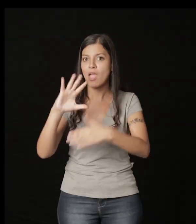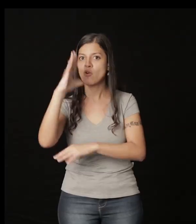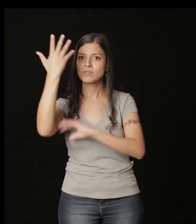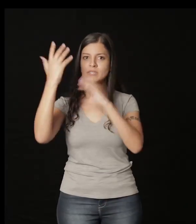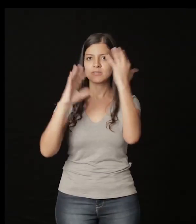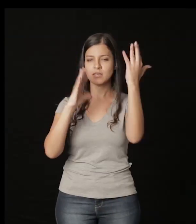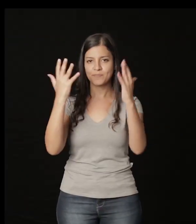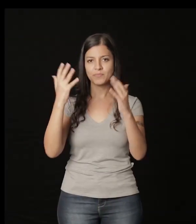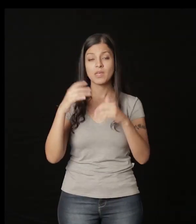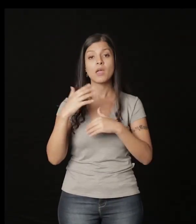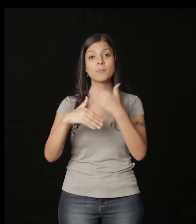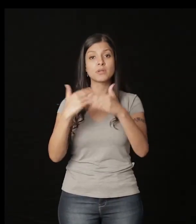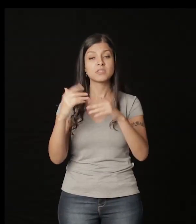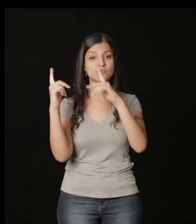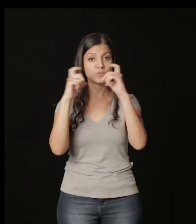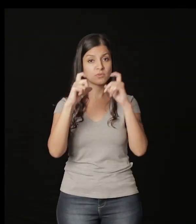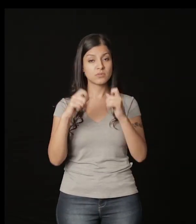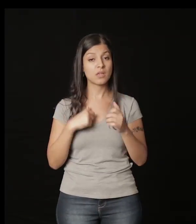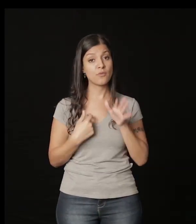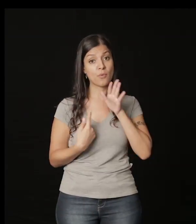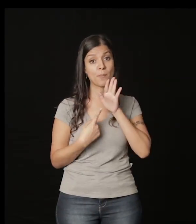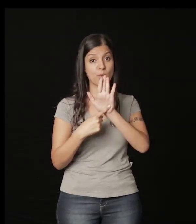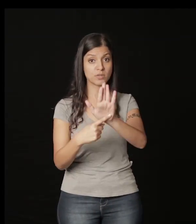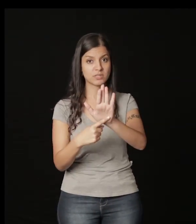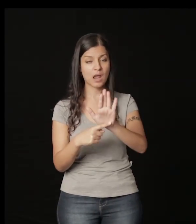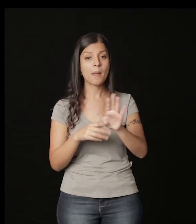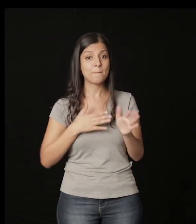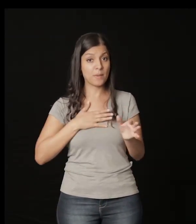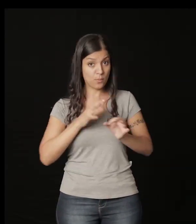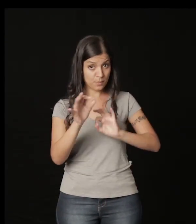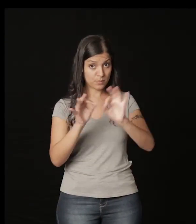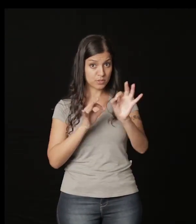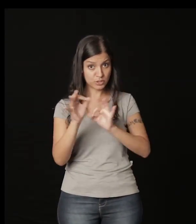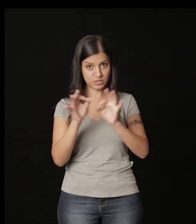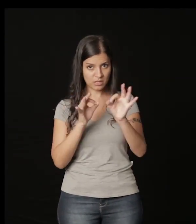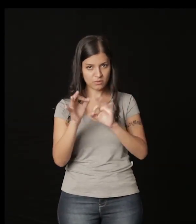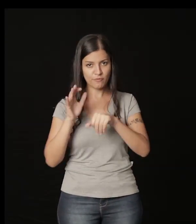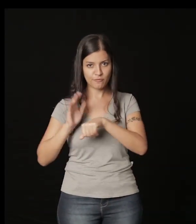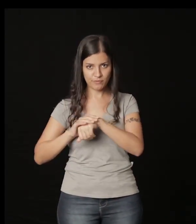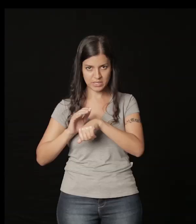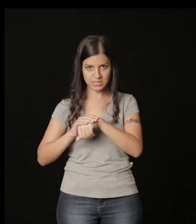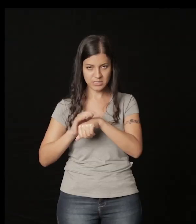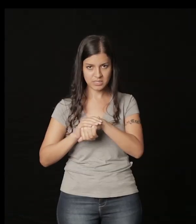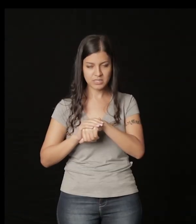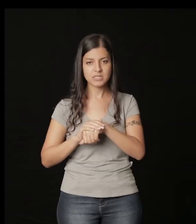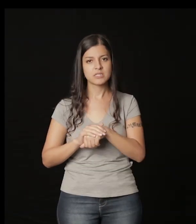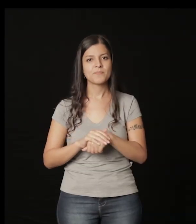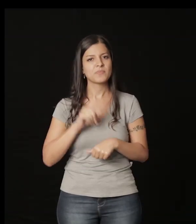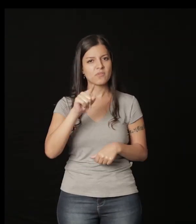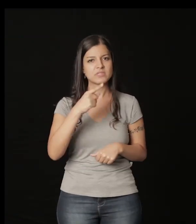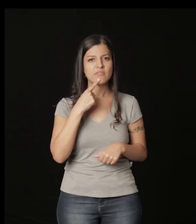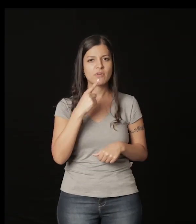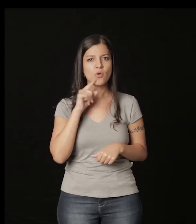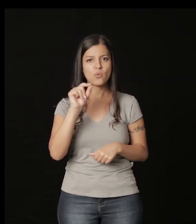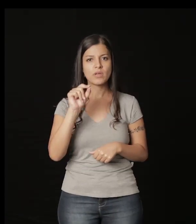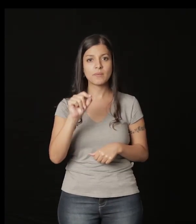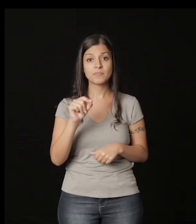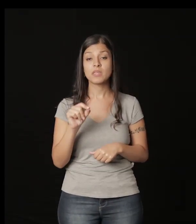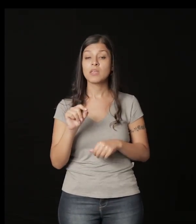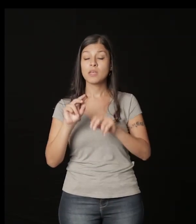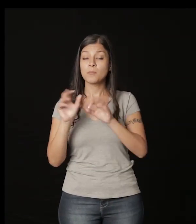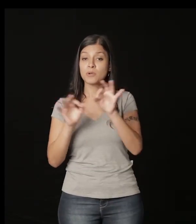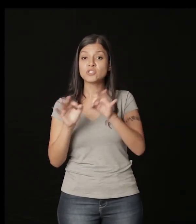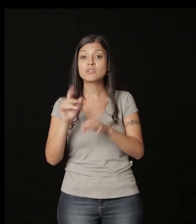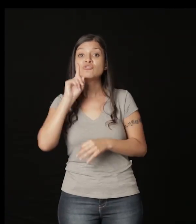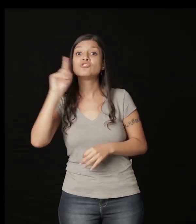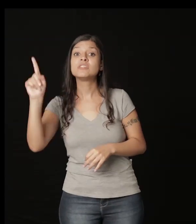And I'll show you a little clip of a project we did. You mentioned The Day That Nobody Died. And